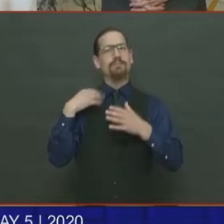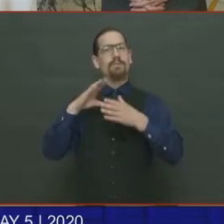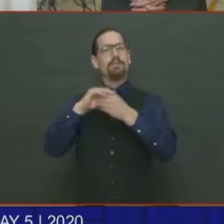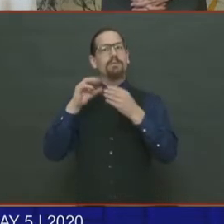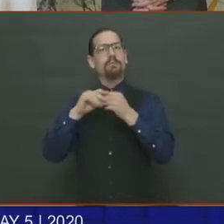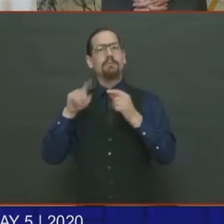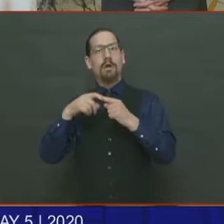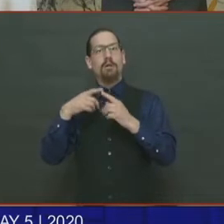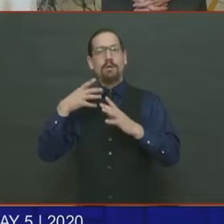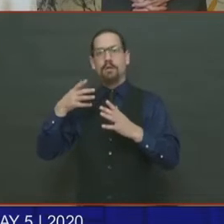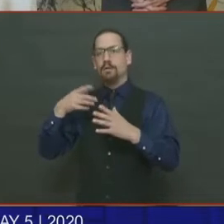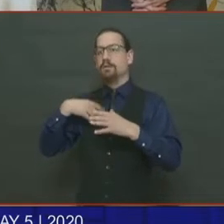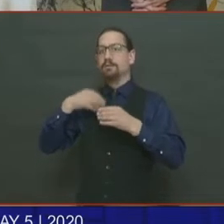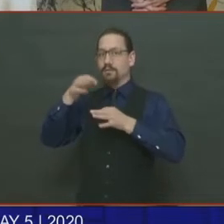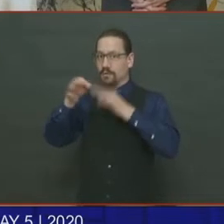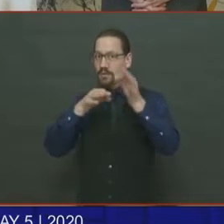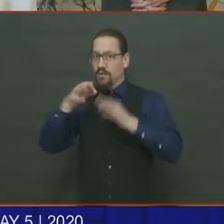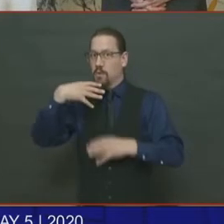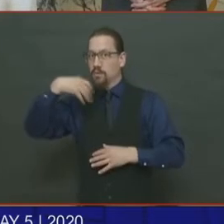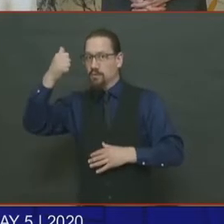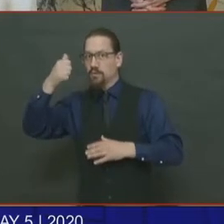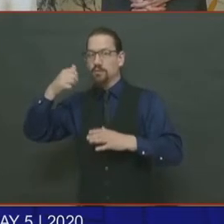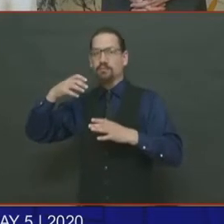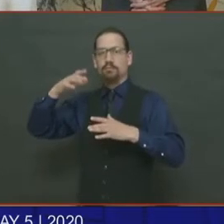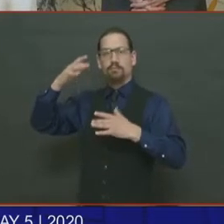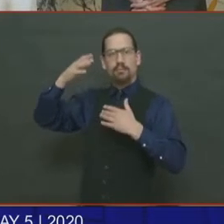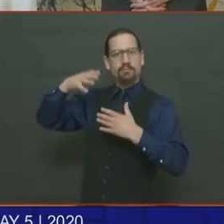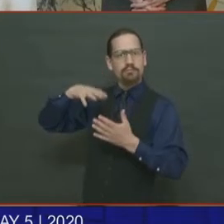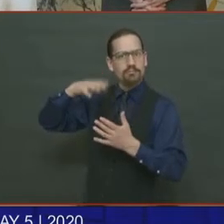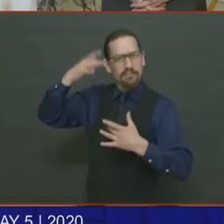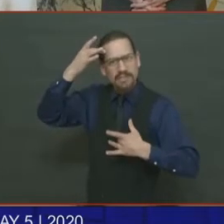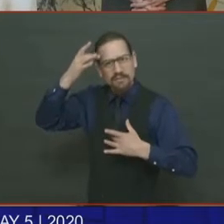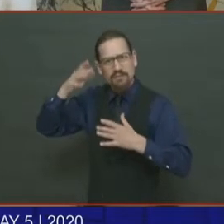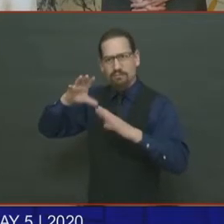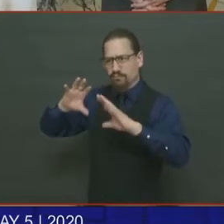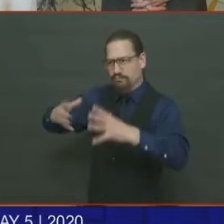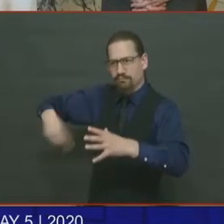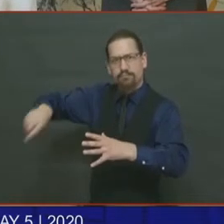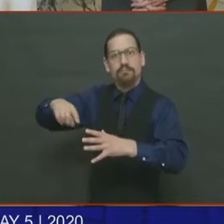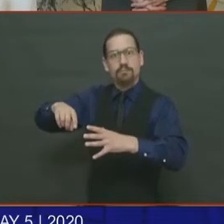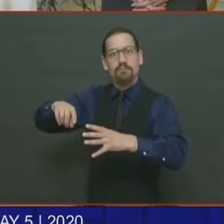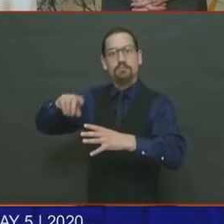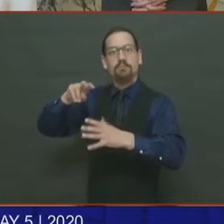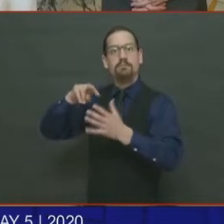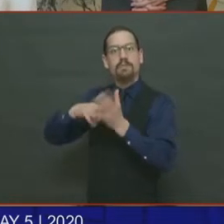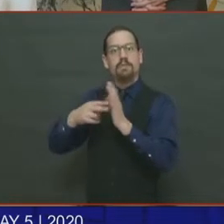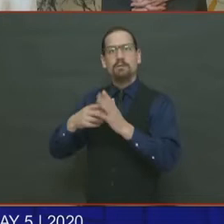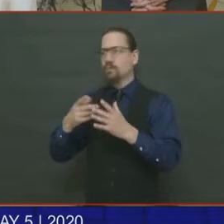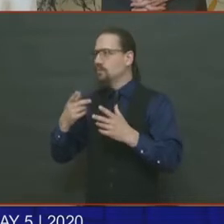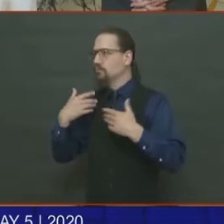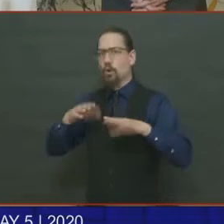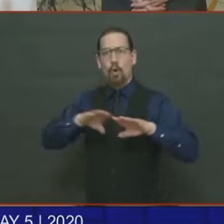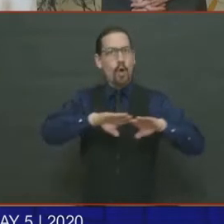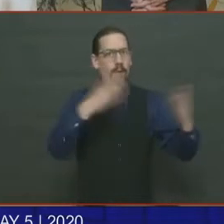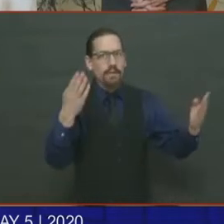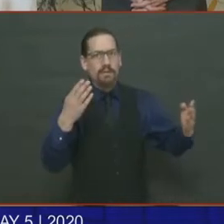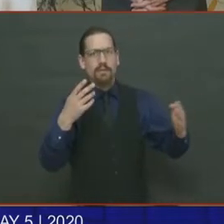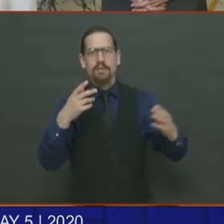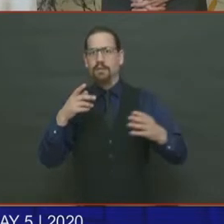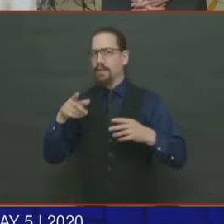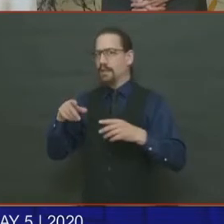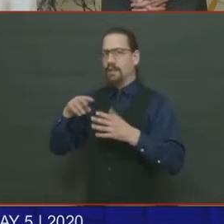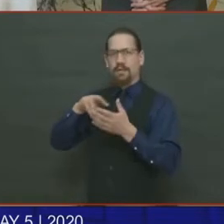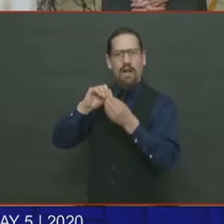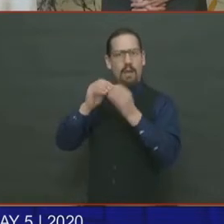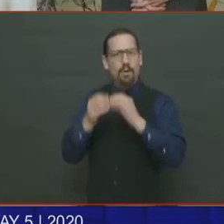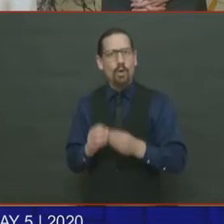and the trend in the cases, the trend in the hospitalizations, mortality, and the like. And that's important. But actually